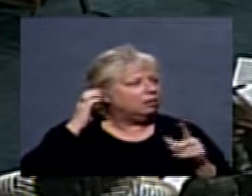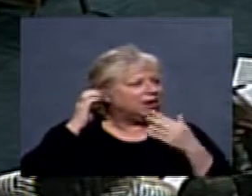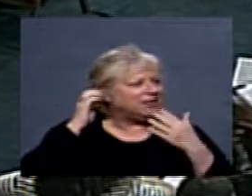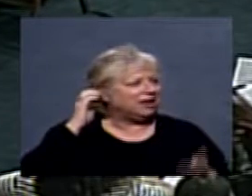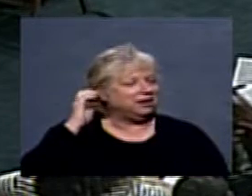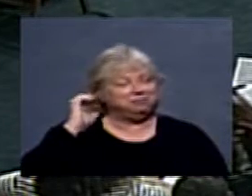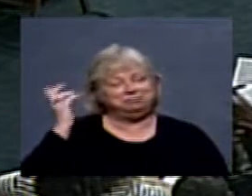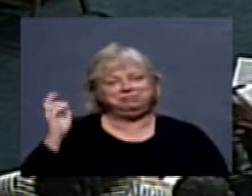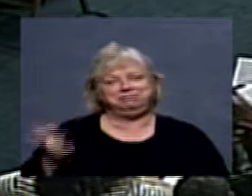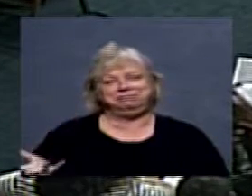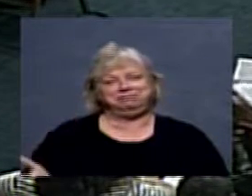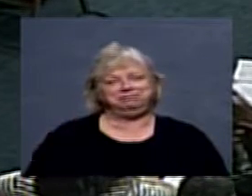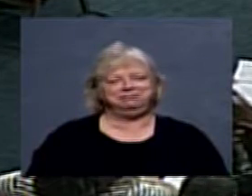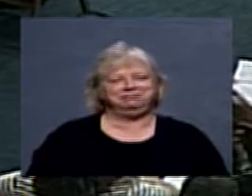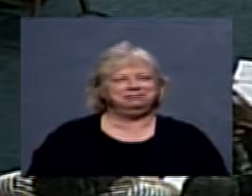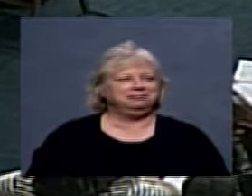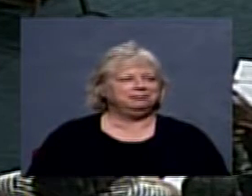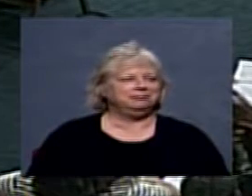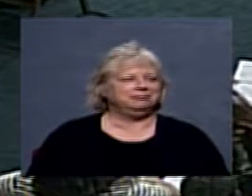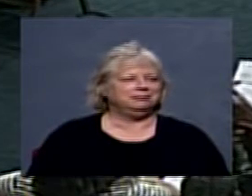thank you.